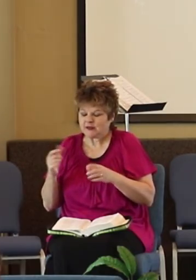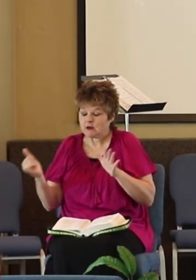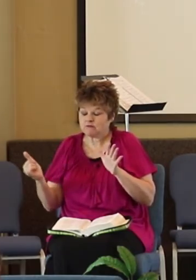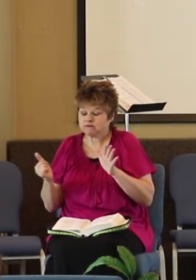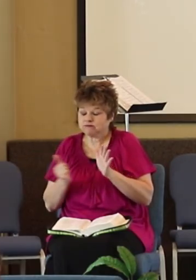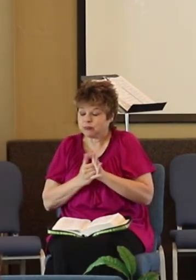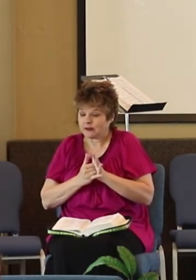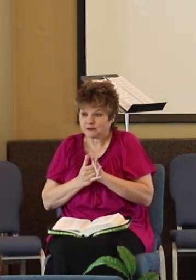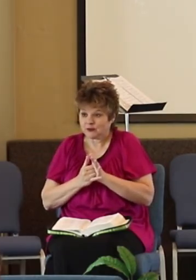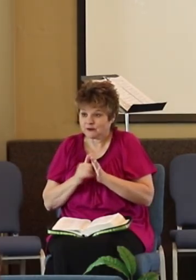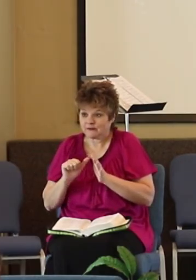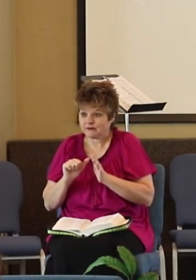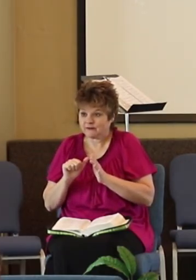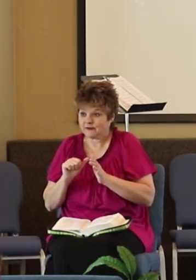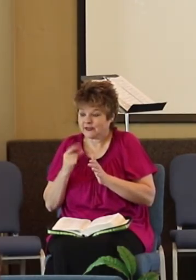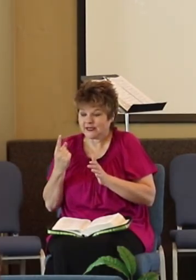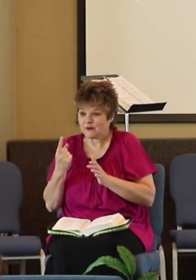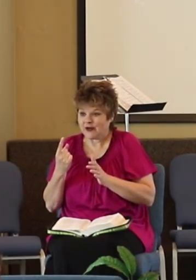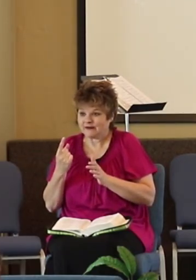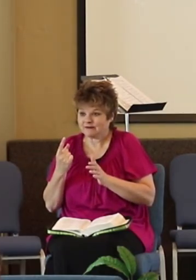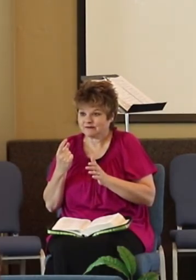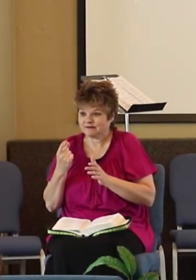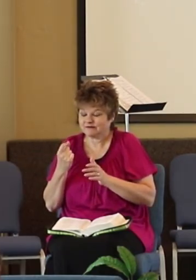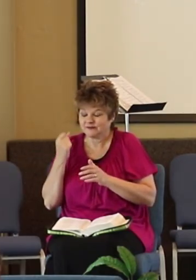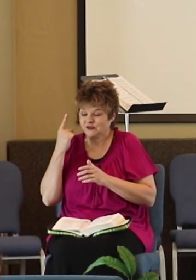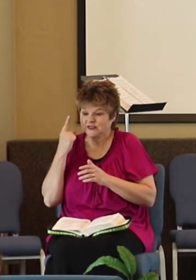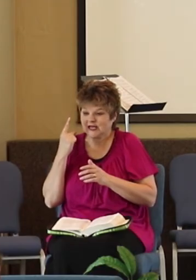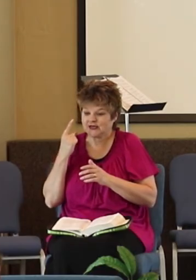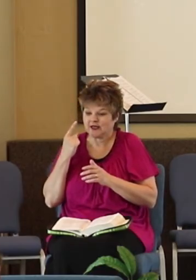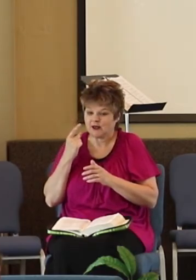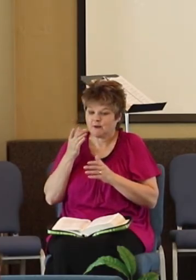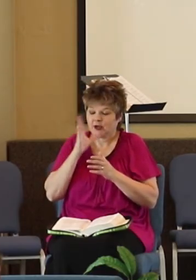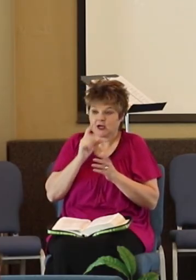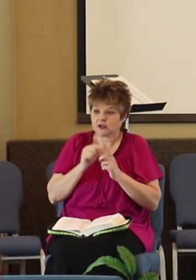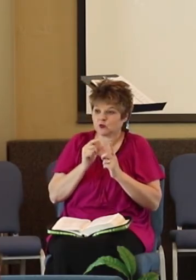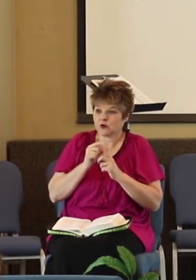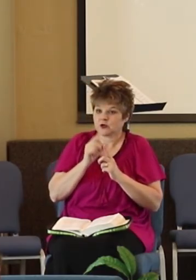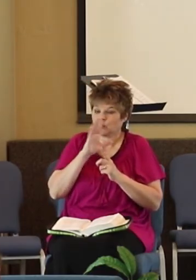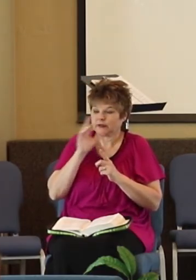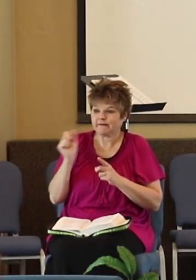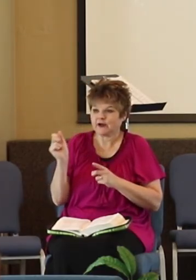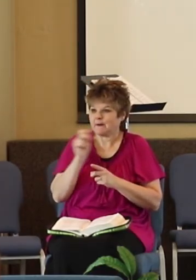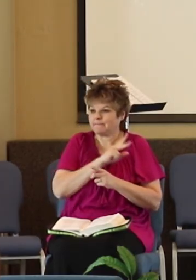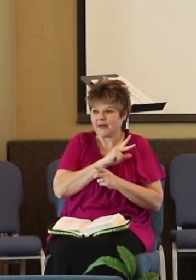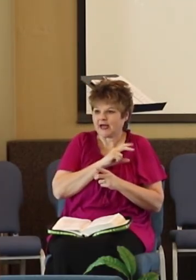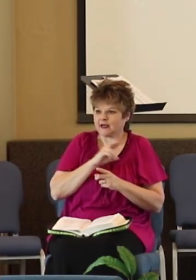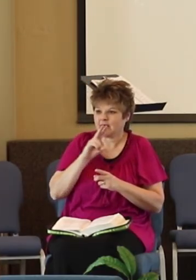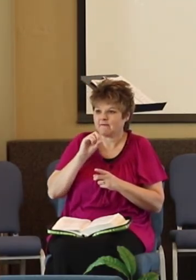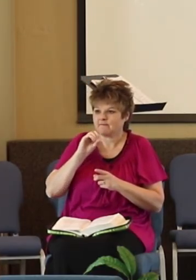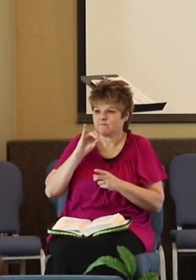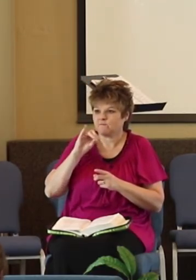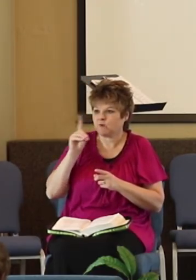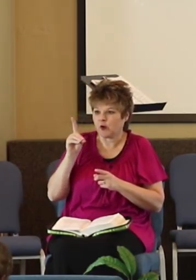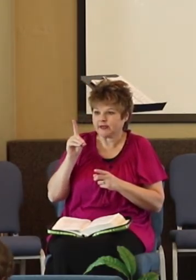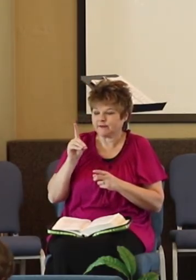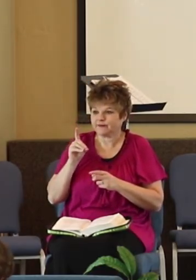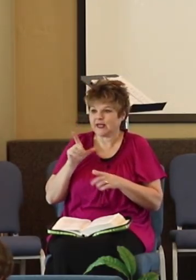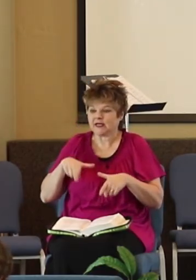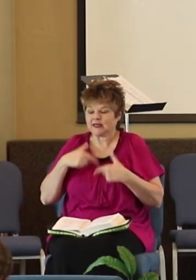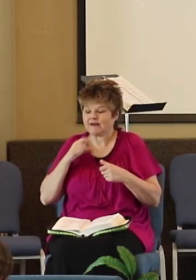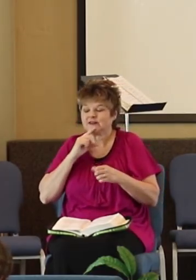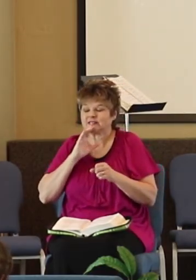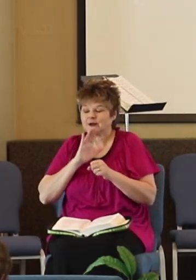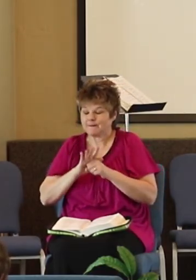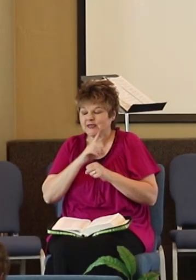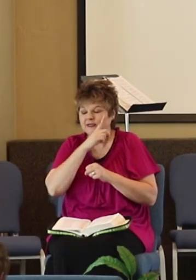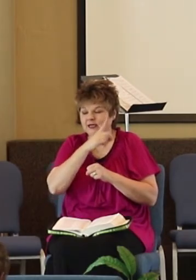conceive. But my word will never return void. And a life that is committed to me will always be